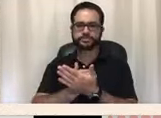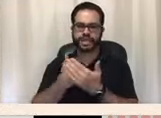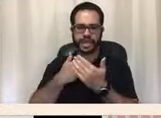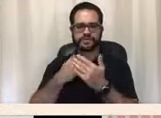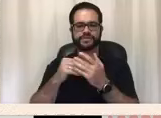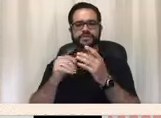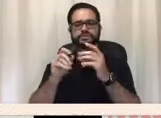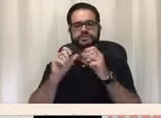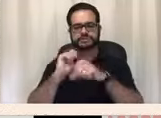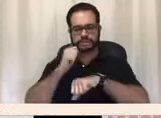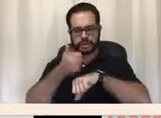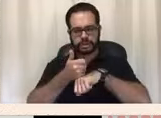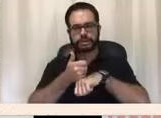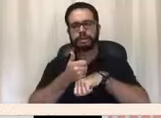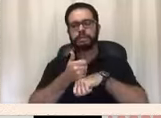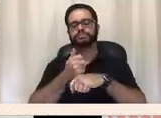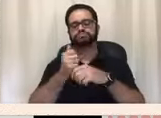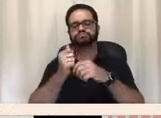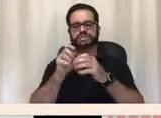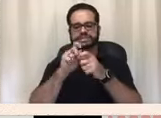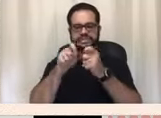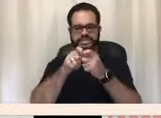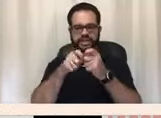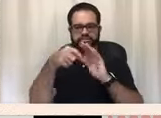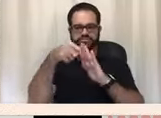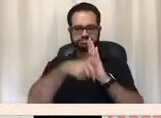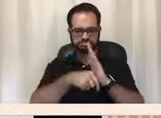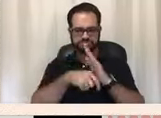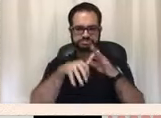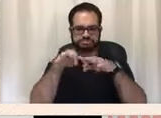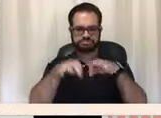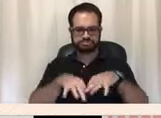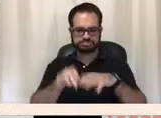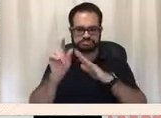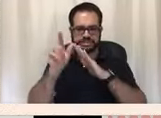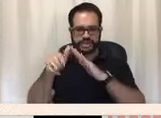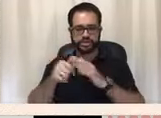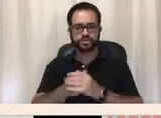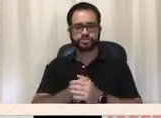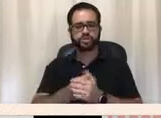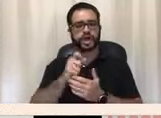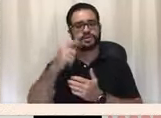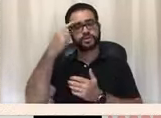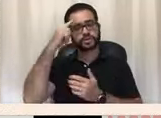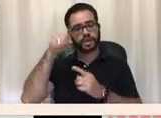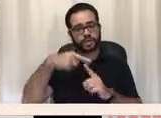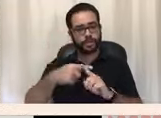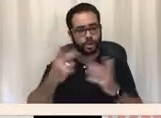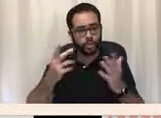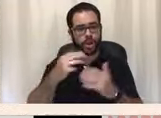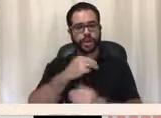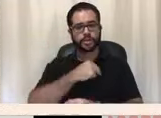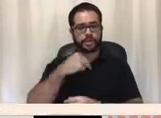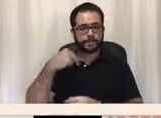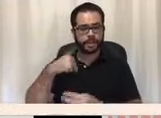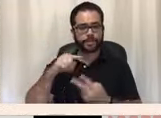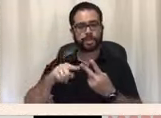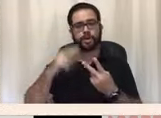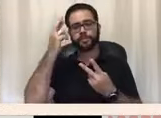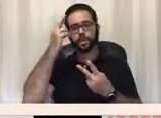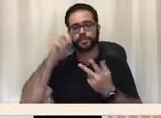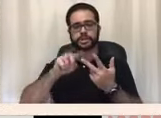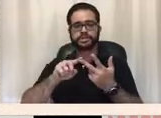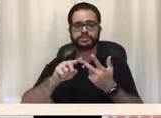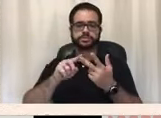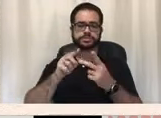the details within. So things that you're going to have to consider, like I just mentioned, are members, purpose, mission, and your